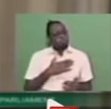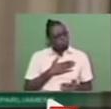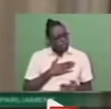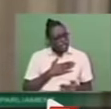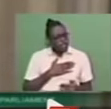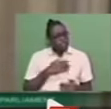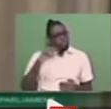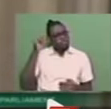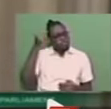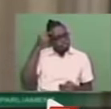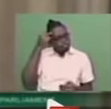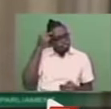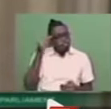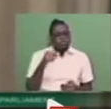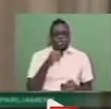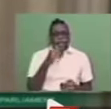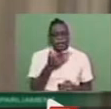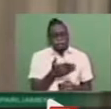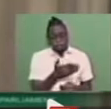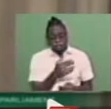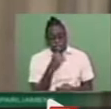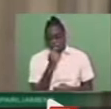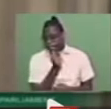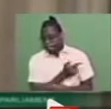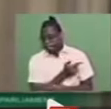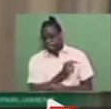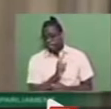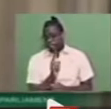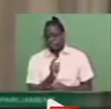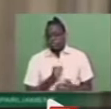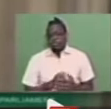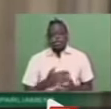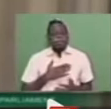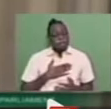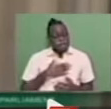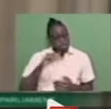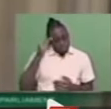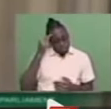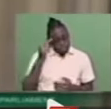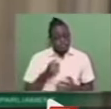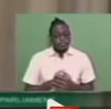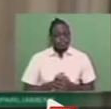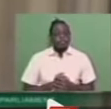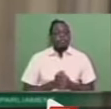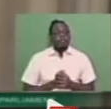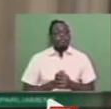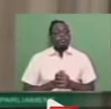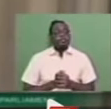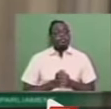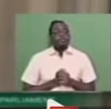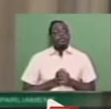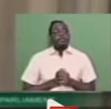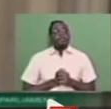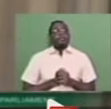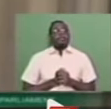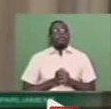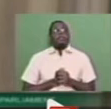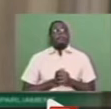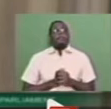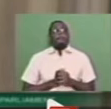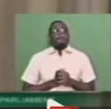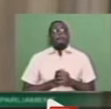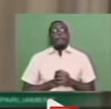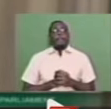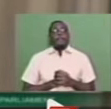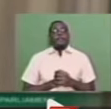decades. And now the government comes to tell us, on top of their poor decisions on Petrotrin and